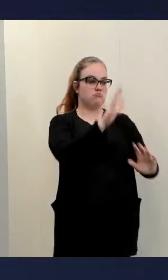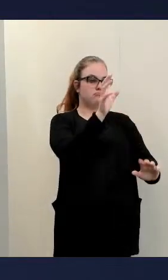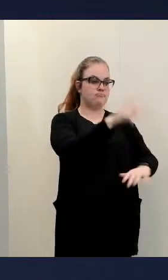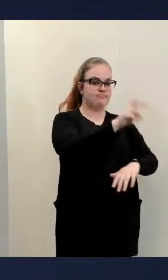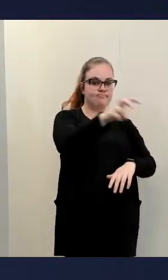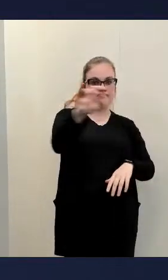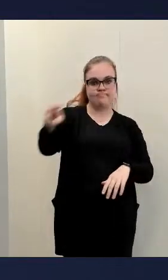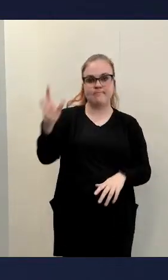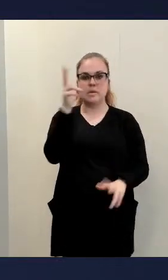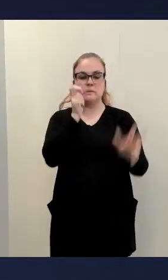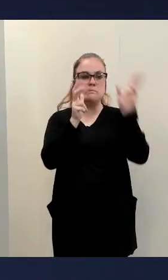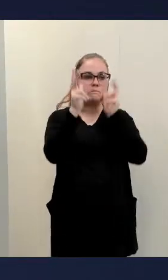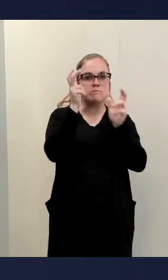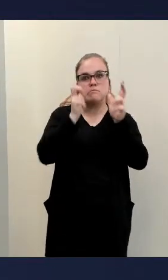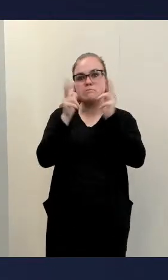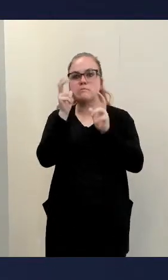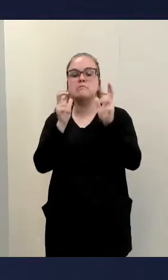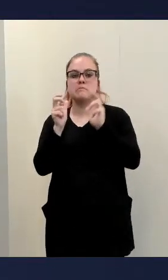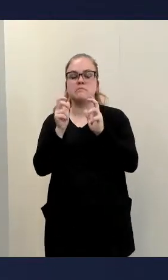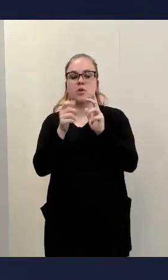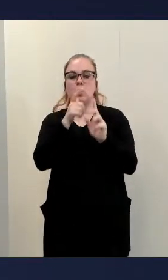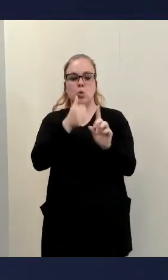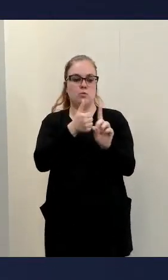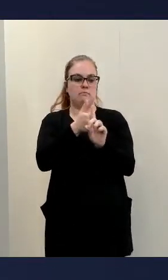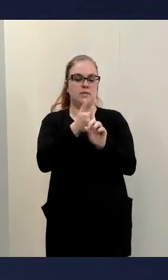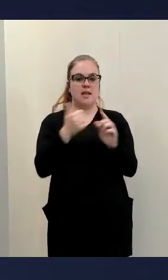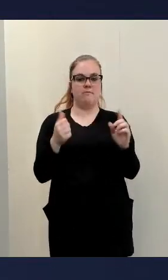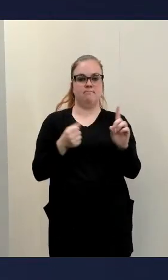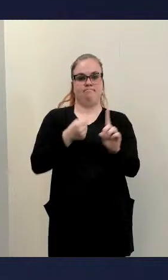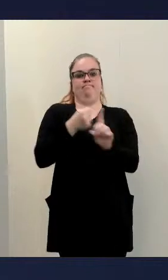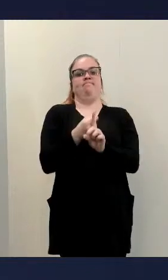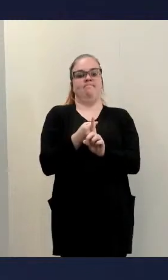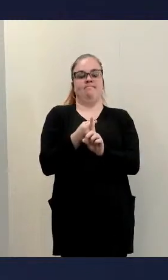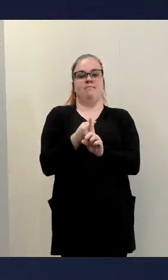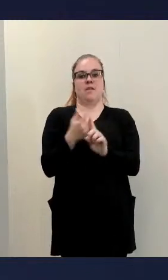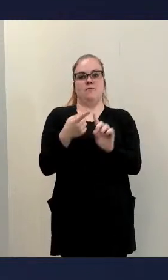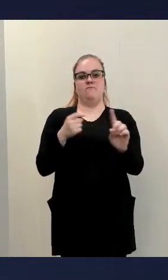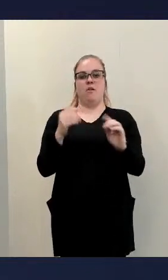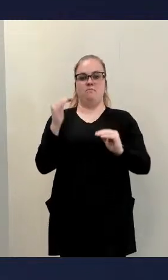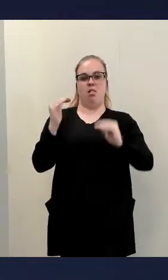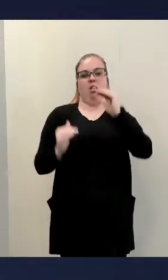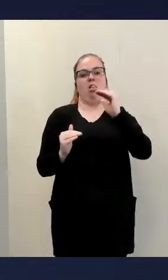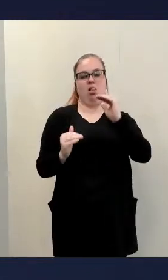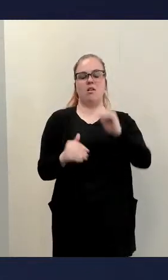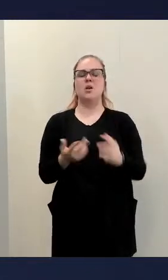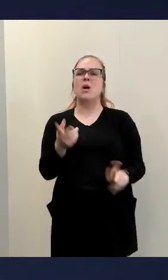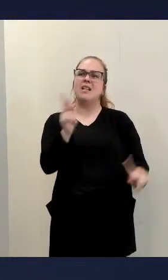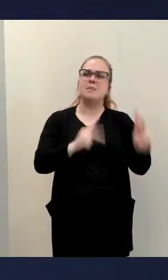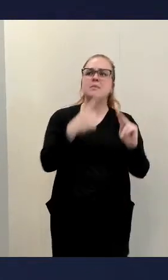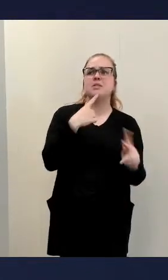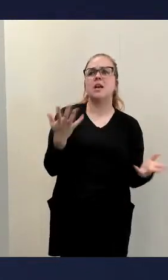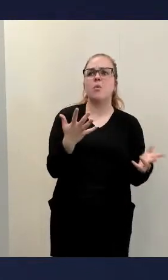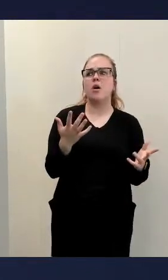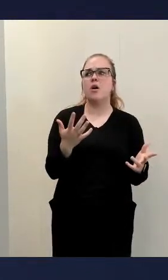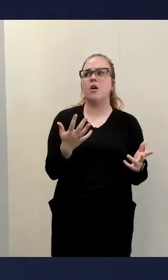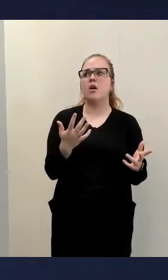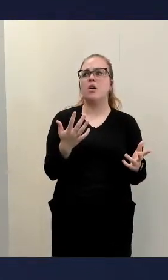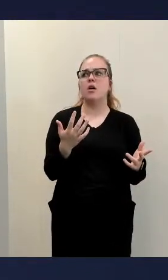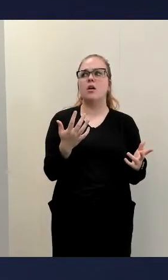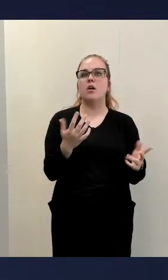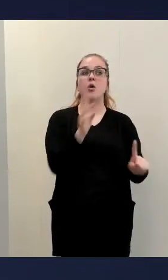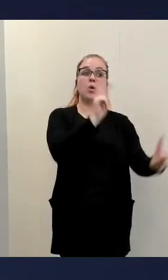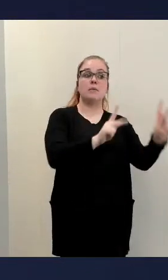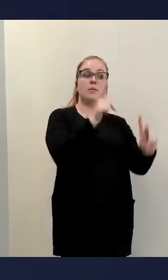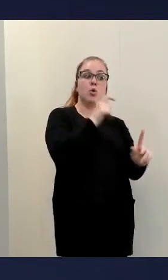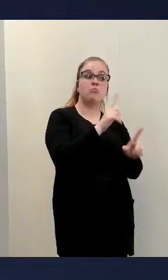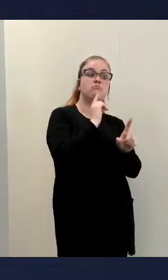health disparities. We so often put information out there and say, well, what did the people say? Well, only the people that heard the